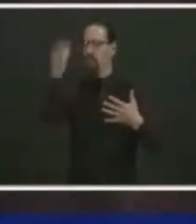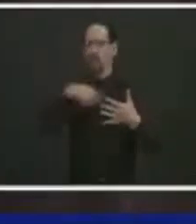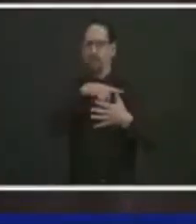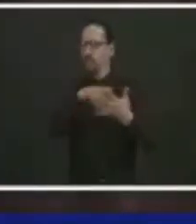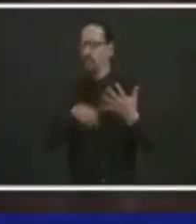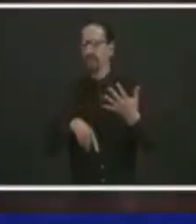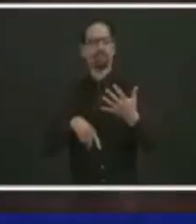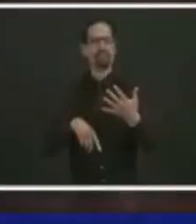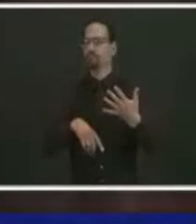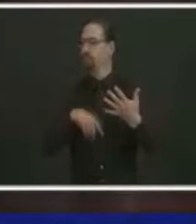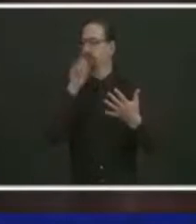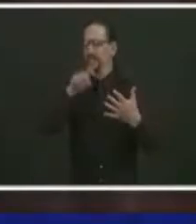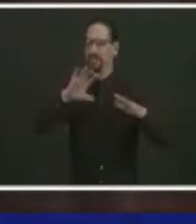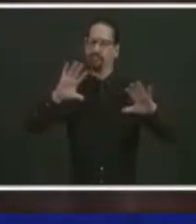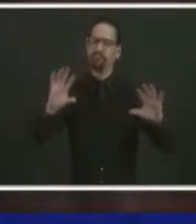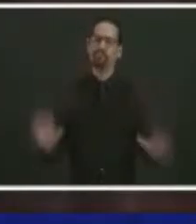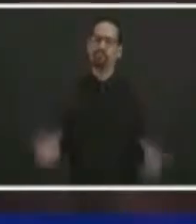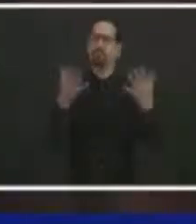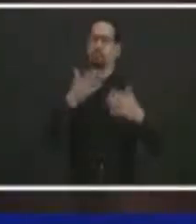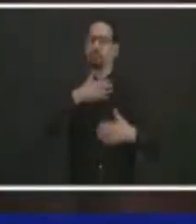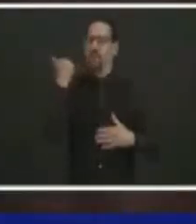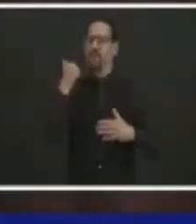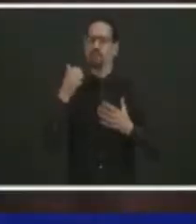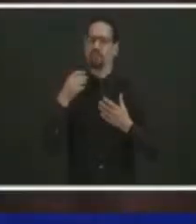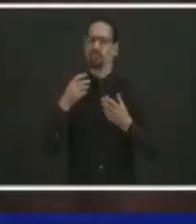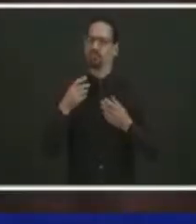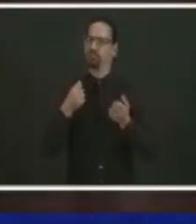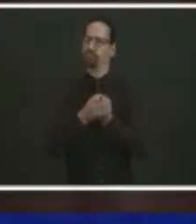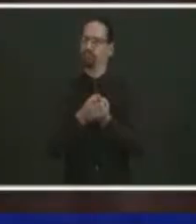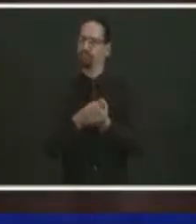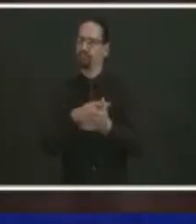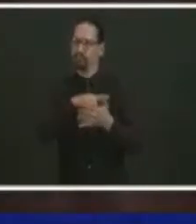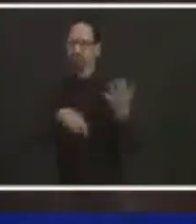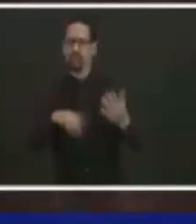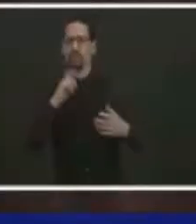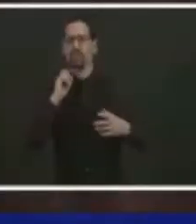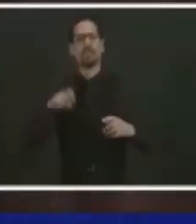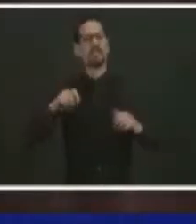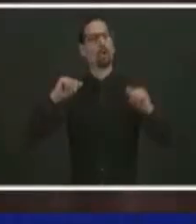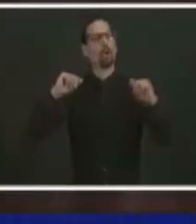have the benefit needed across all of Rhode Island.